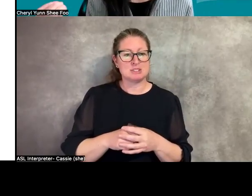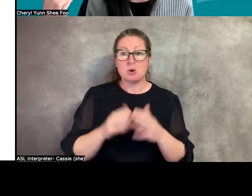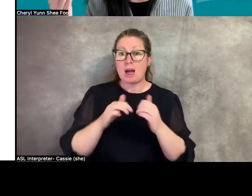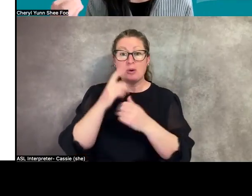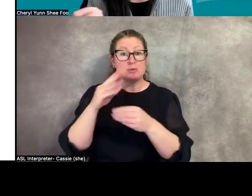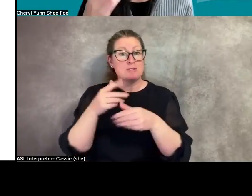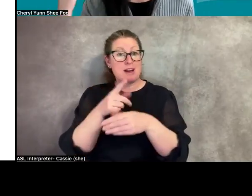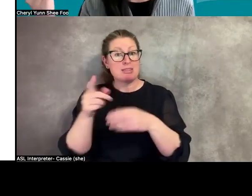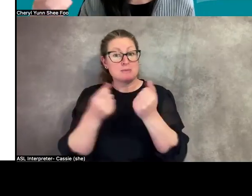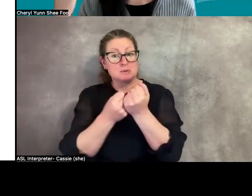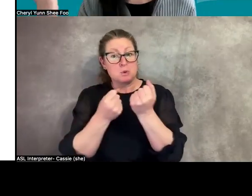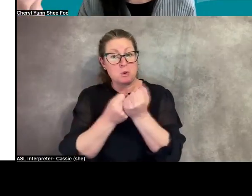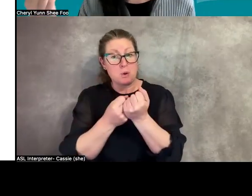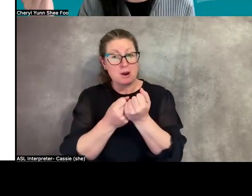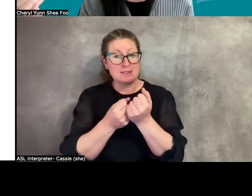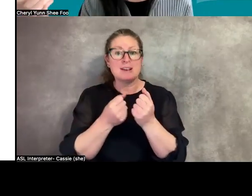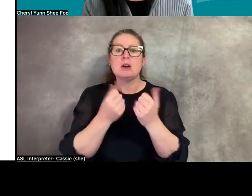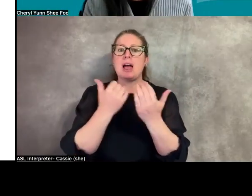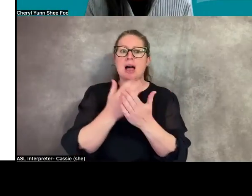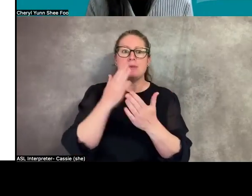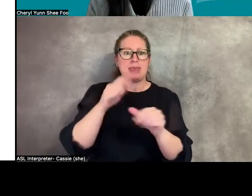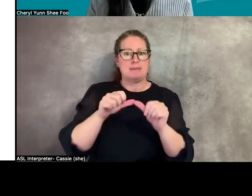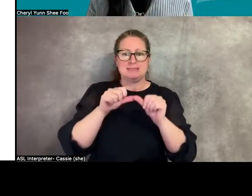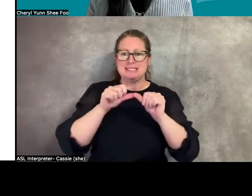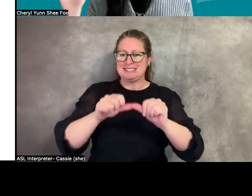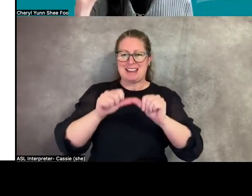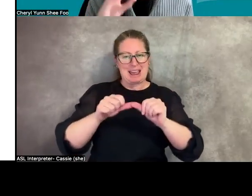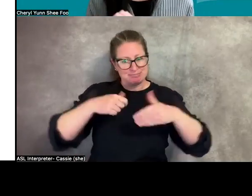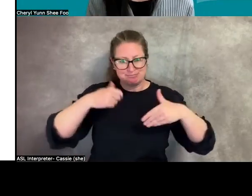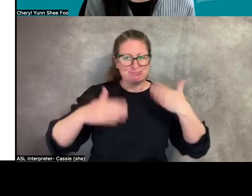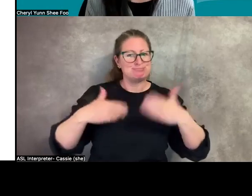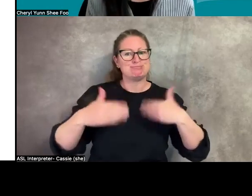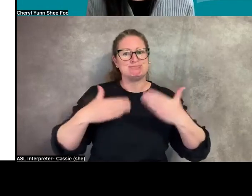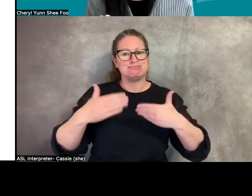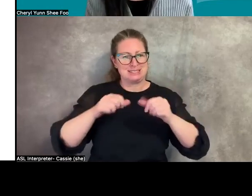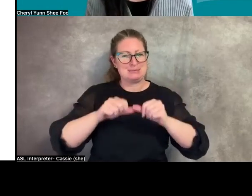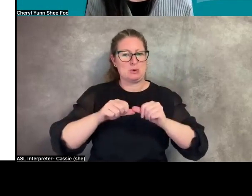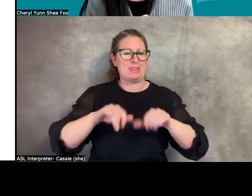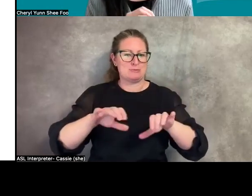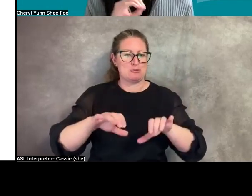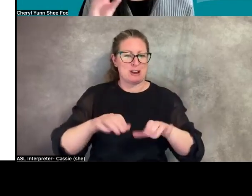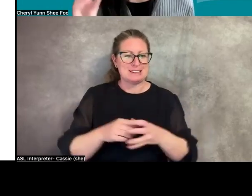provide for them is to help them sustain this practice. 8 of the